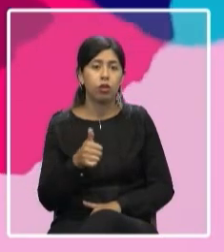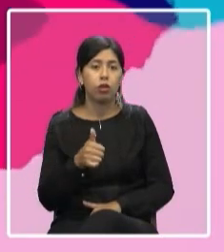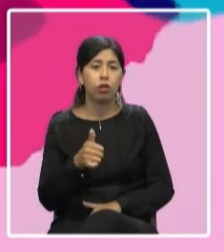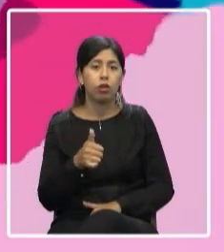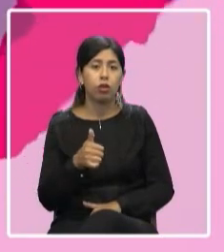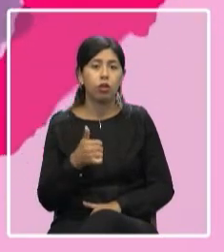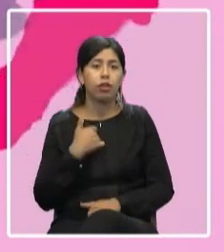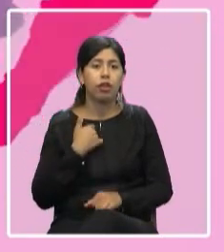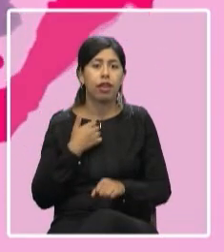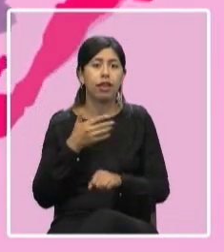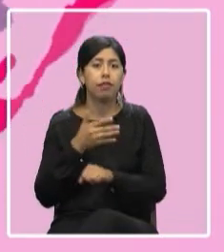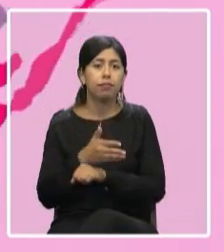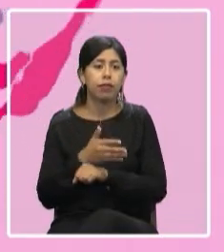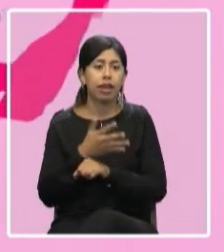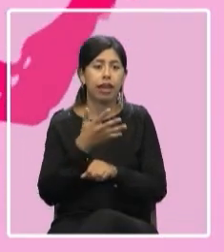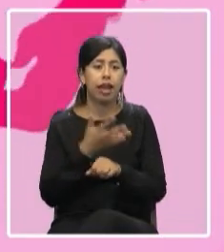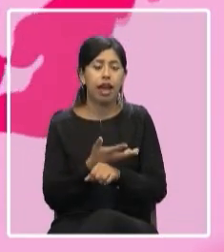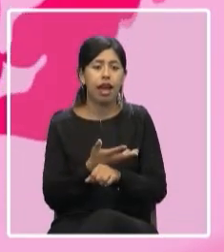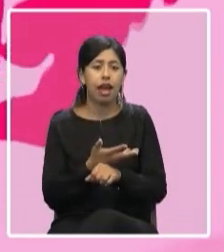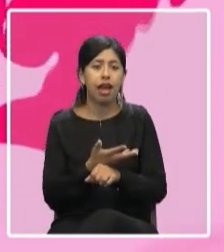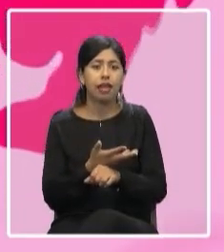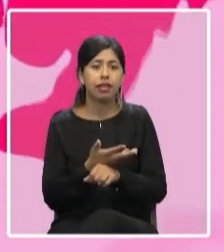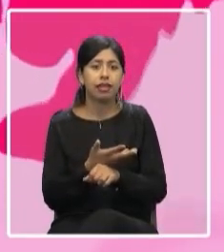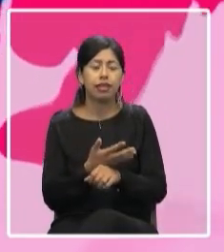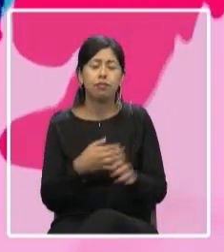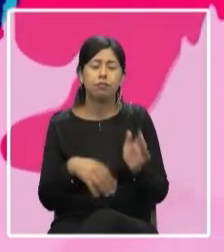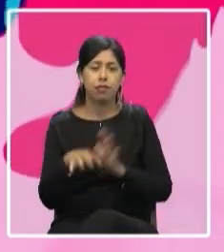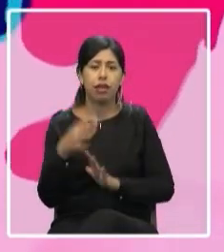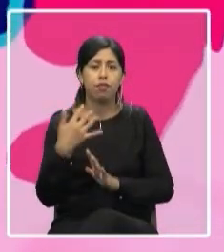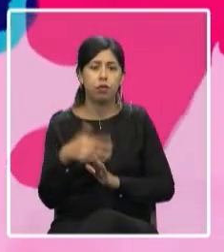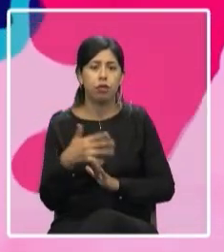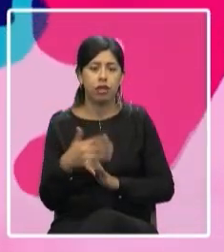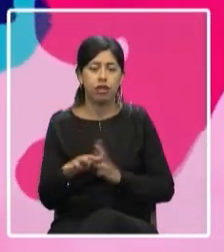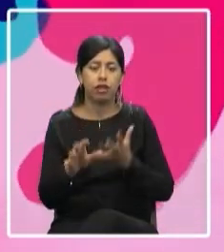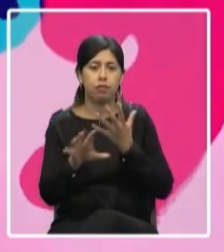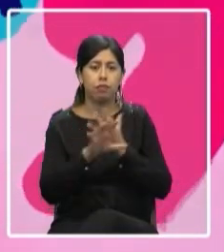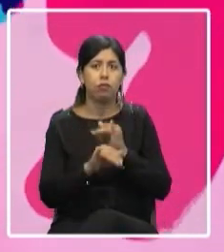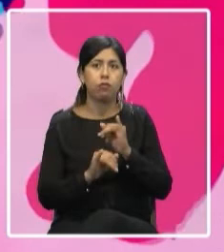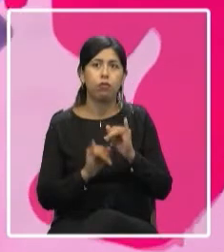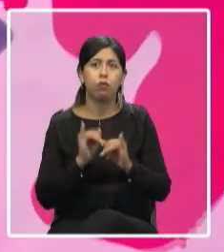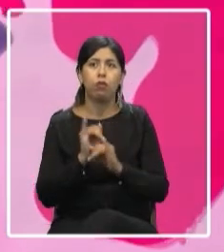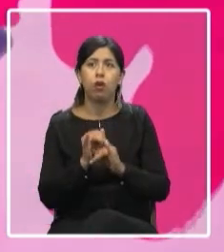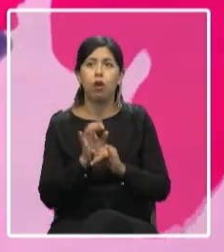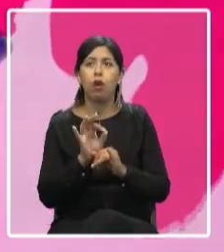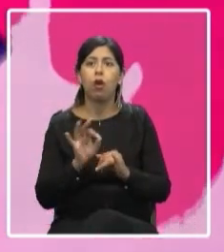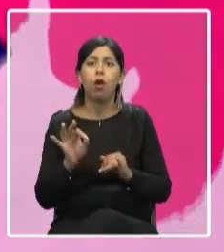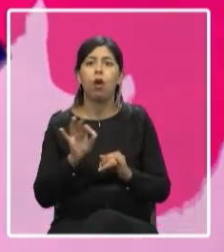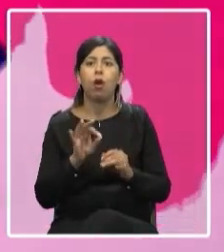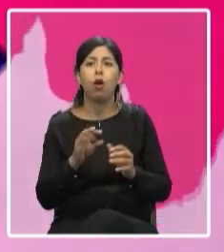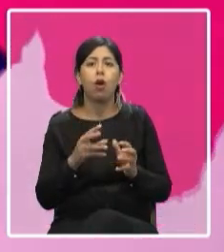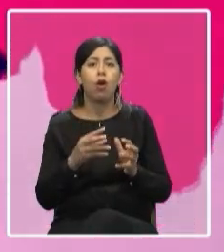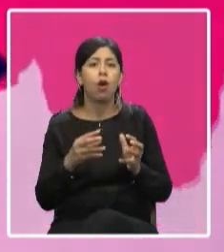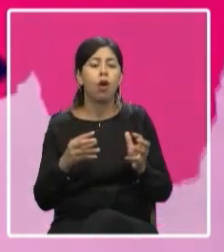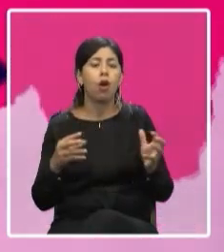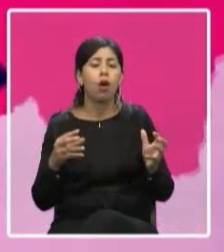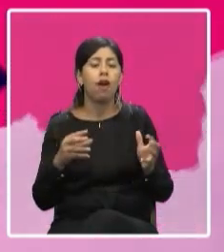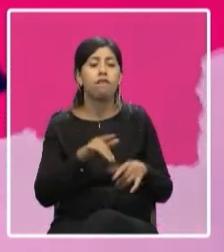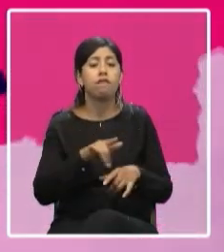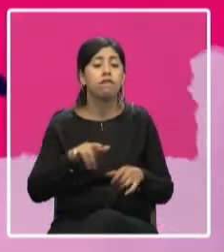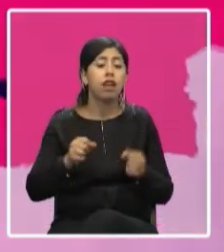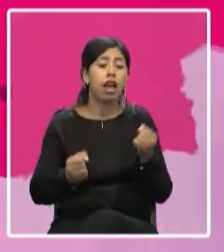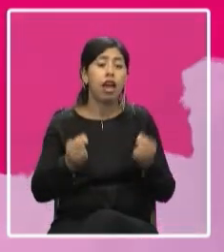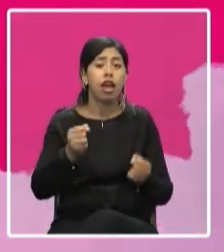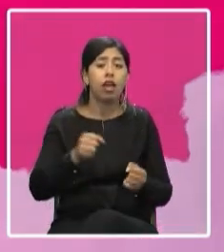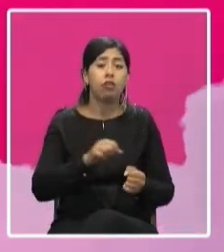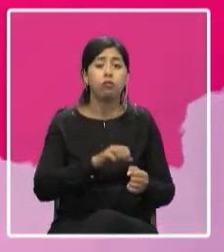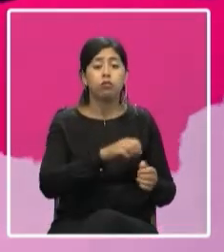exploration, remotely piloted vehicles, often underwater exploring vehicles, where people were not present physically, but they